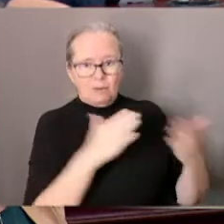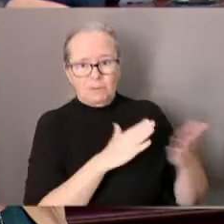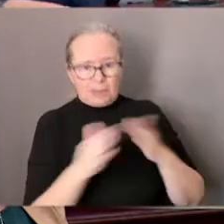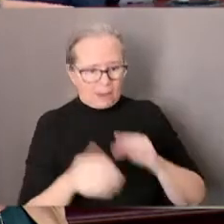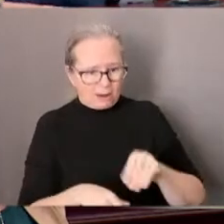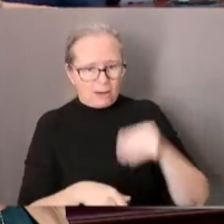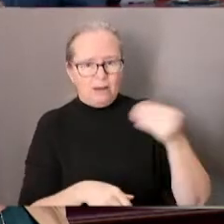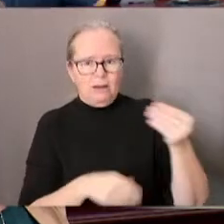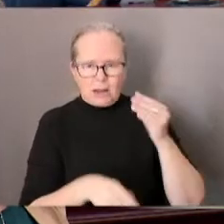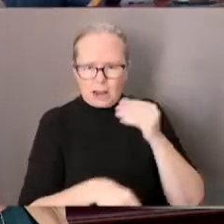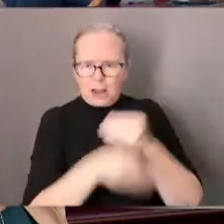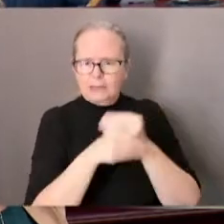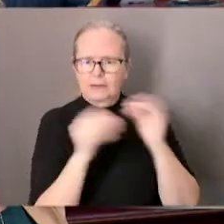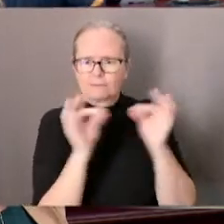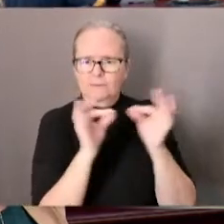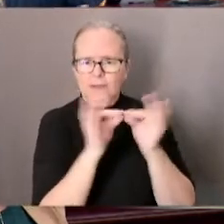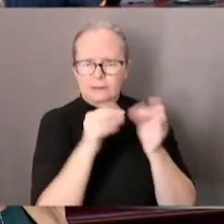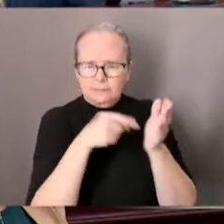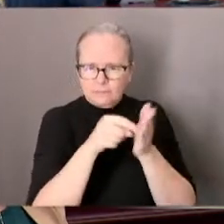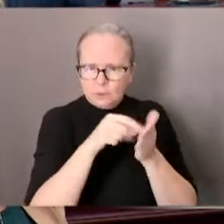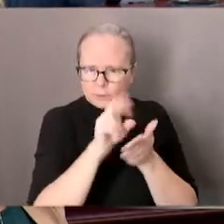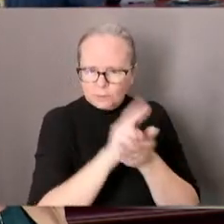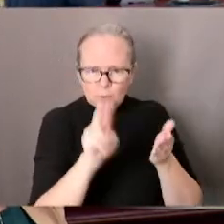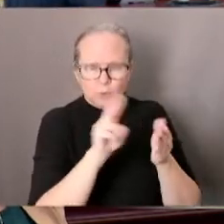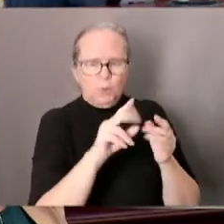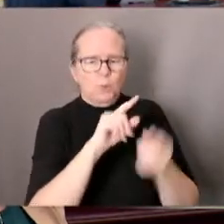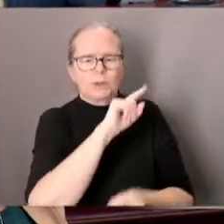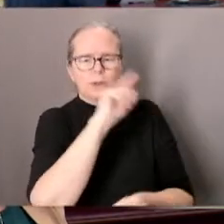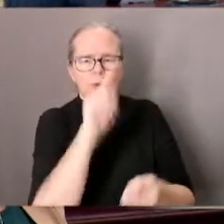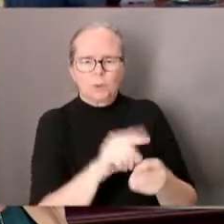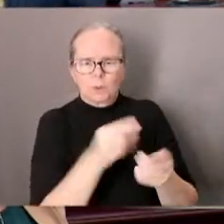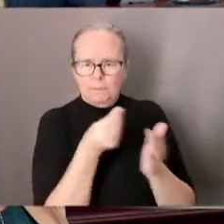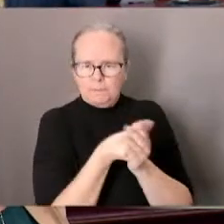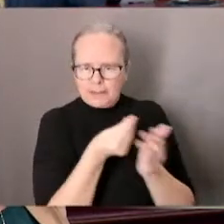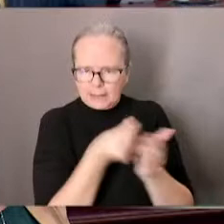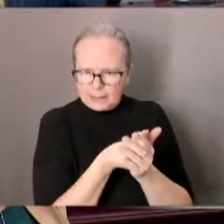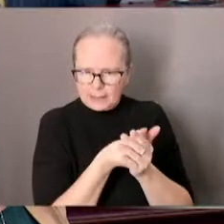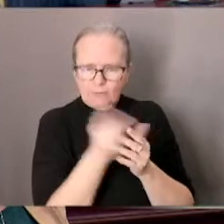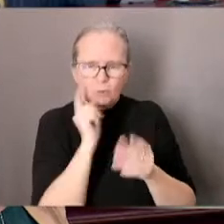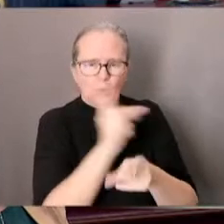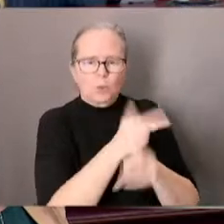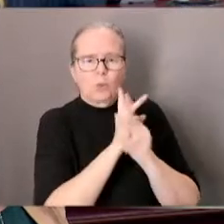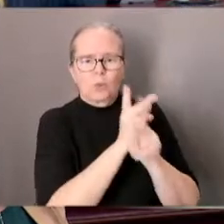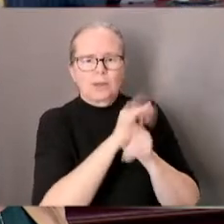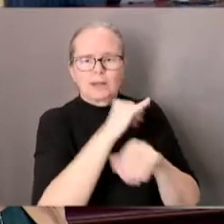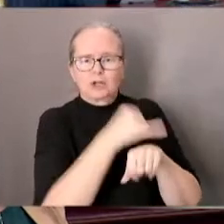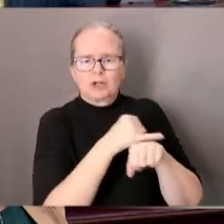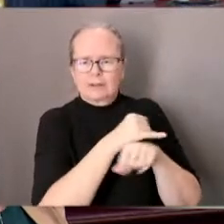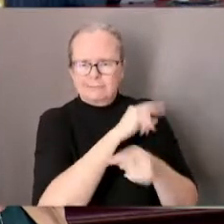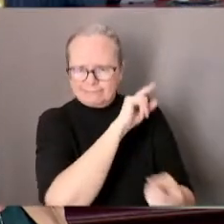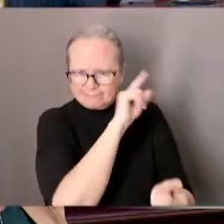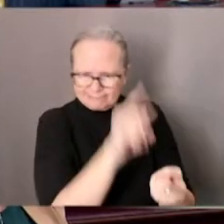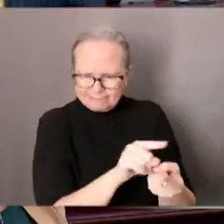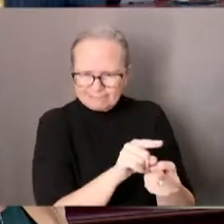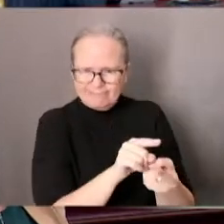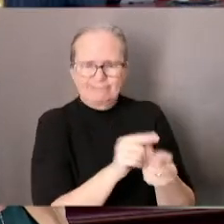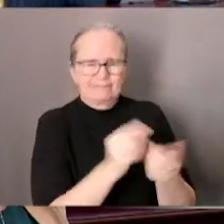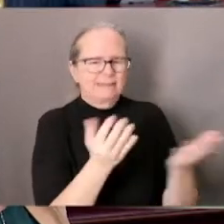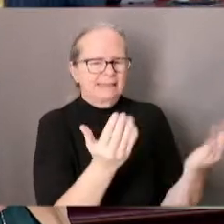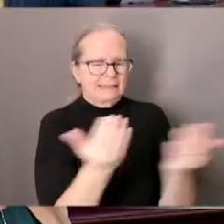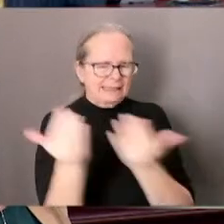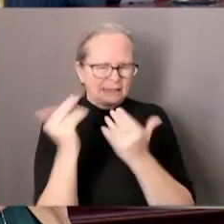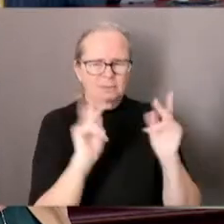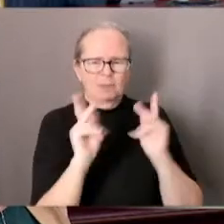student loans bringing students and Research into the downtown core ensuring stable predictable funding for institutions and making post-secondary